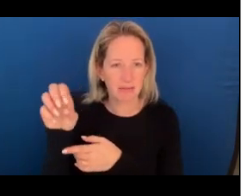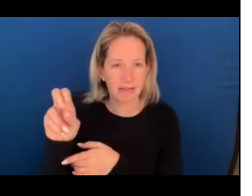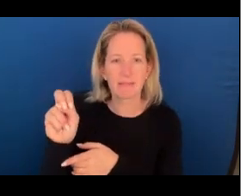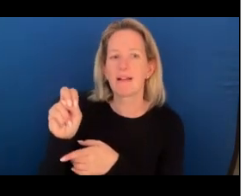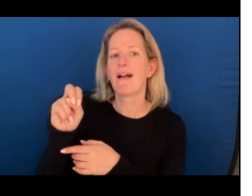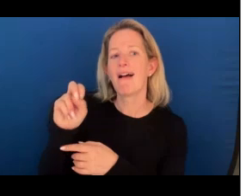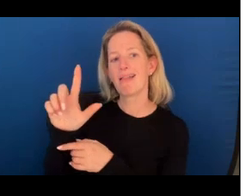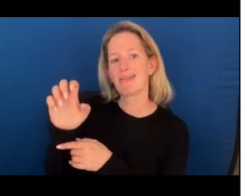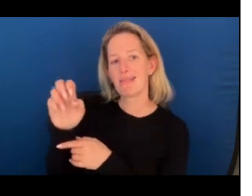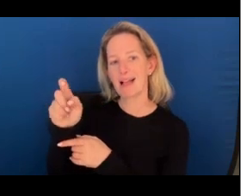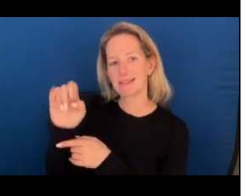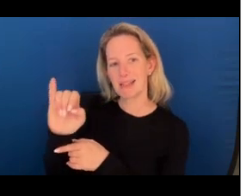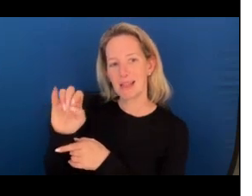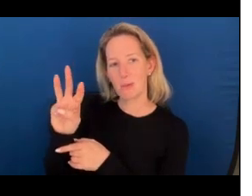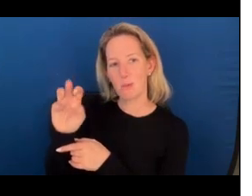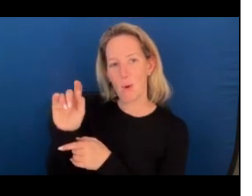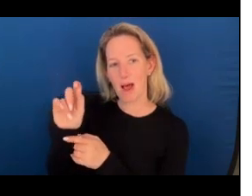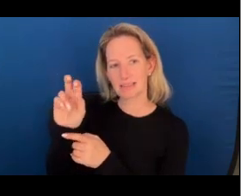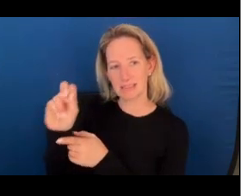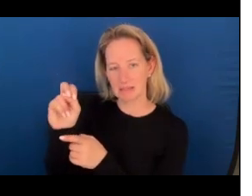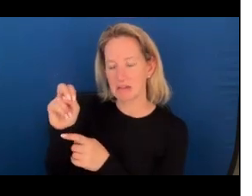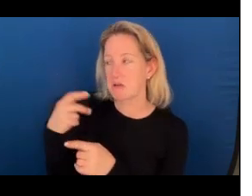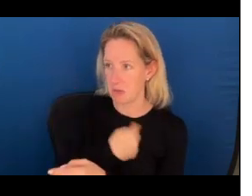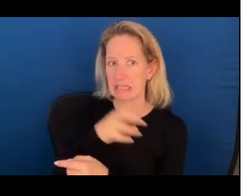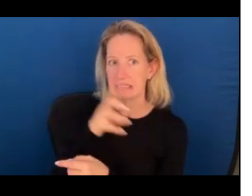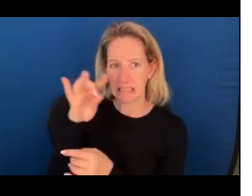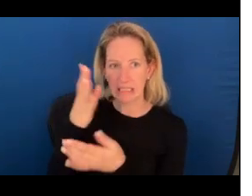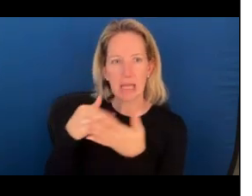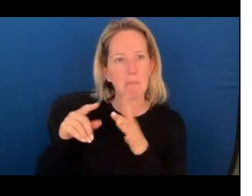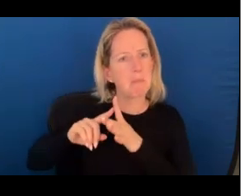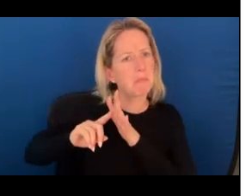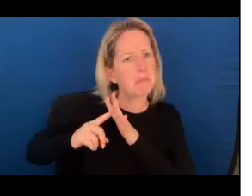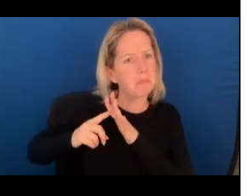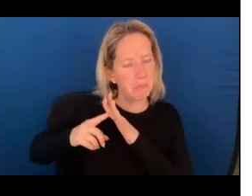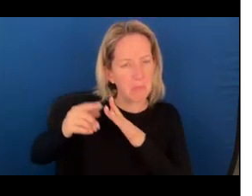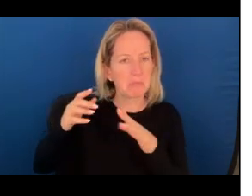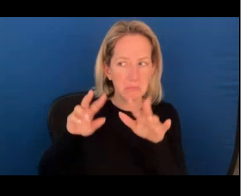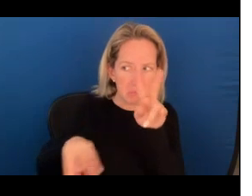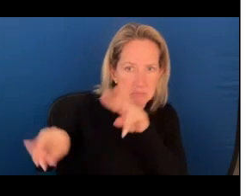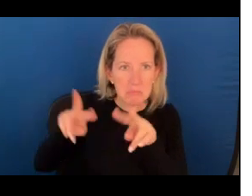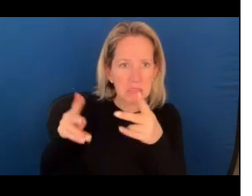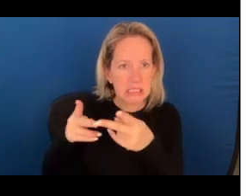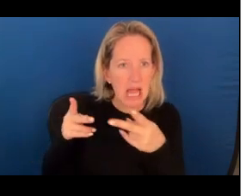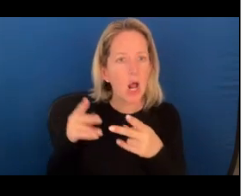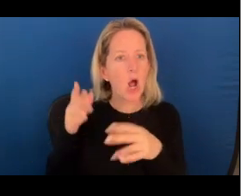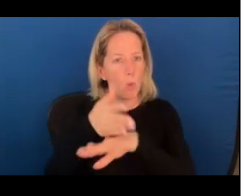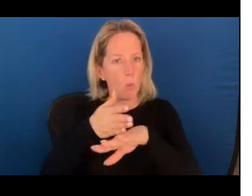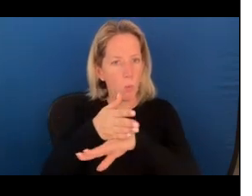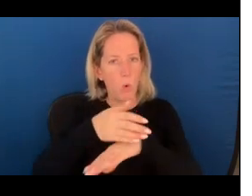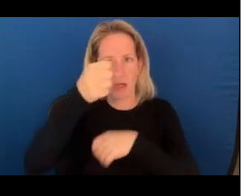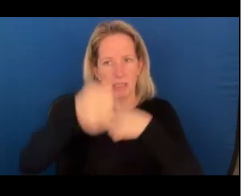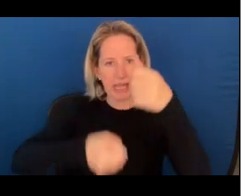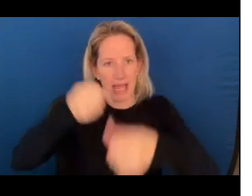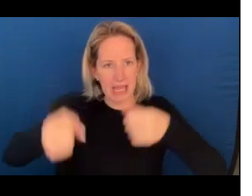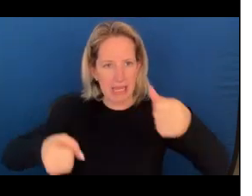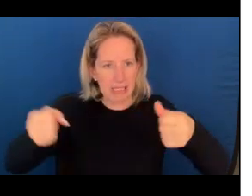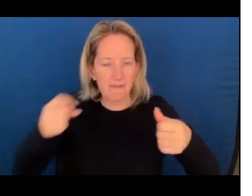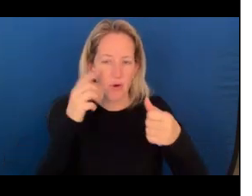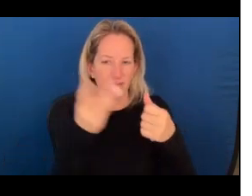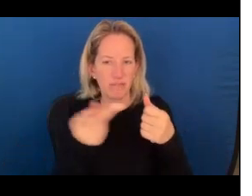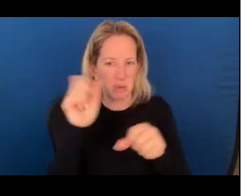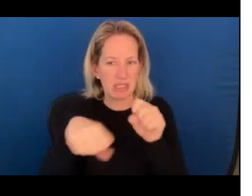some preliminary field work this summer at a site where these wood stakes were deployed for a couple of years. And basically all you need to take from